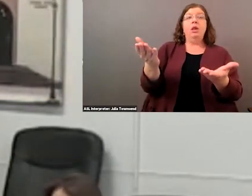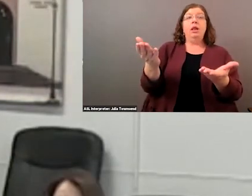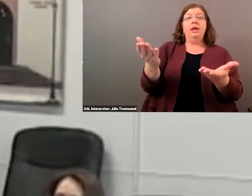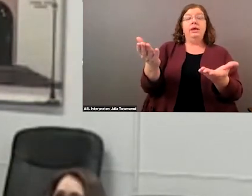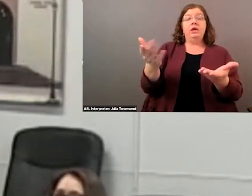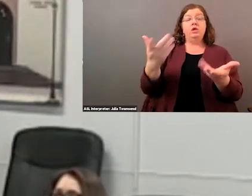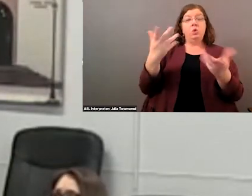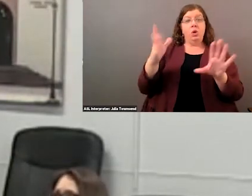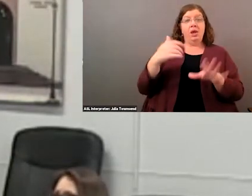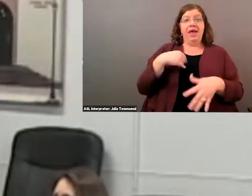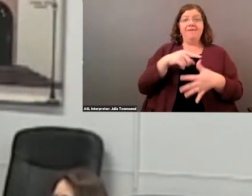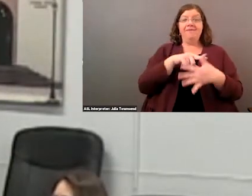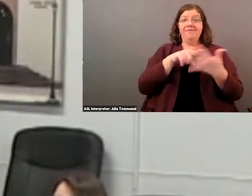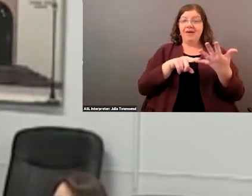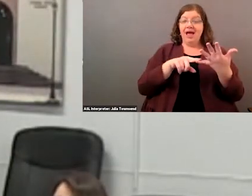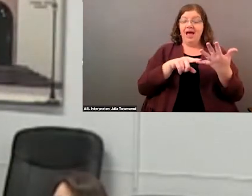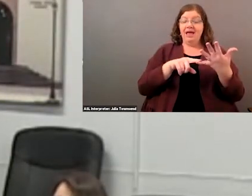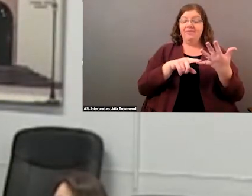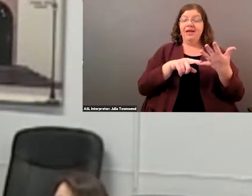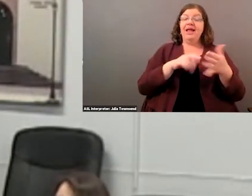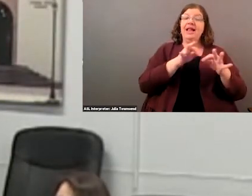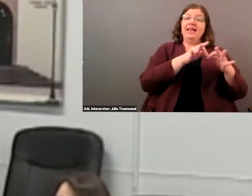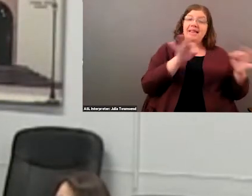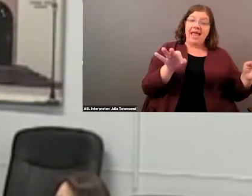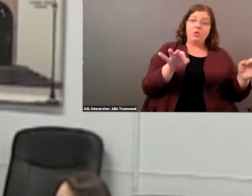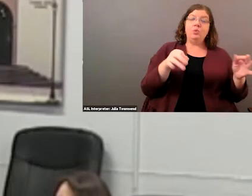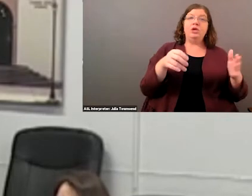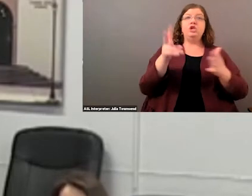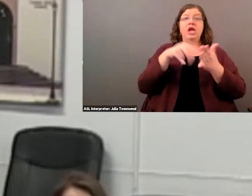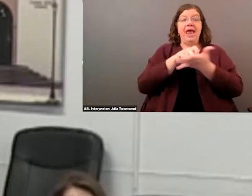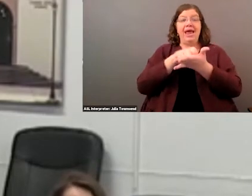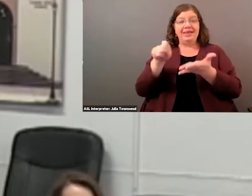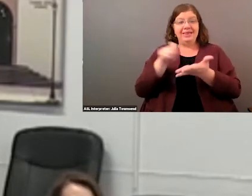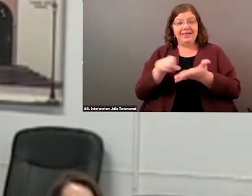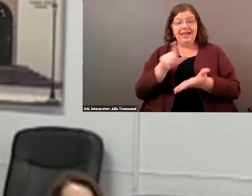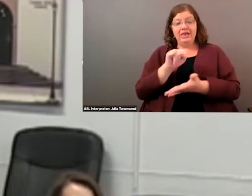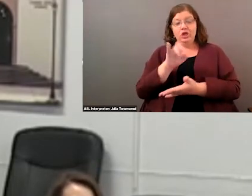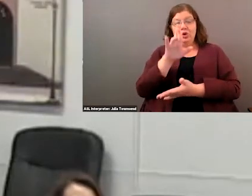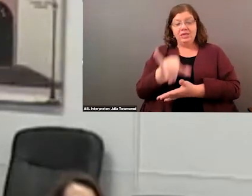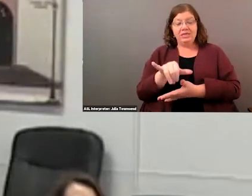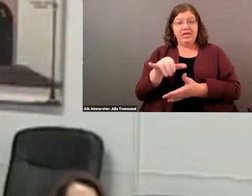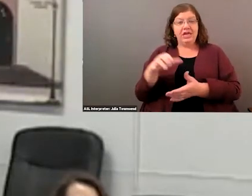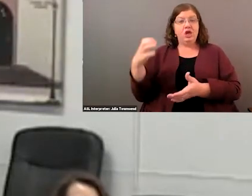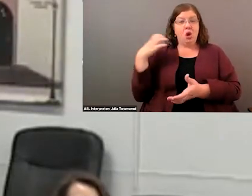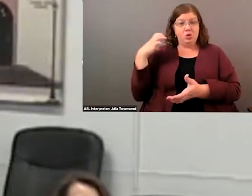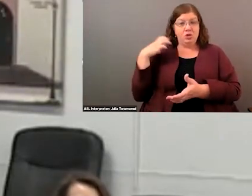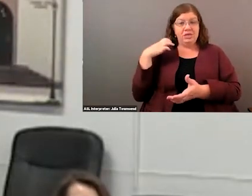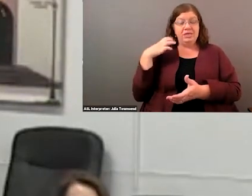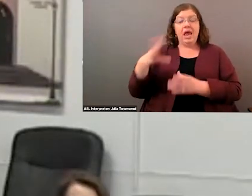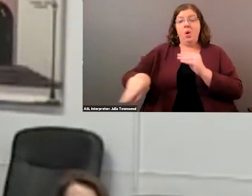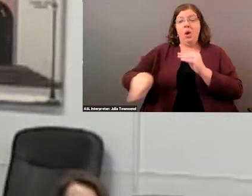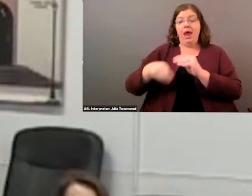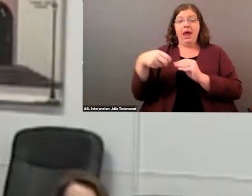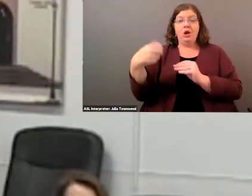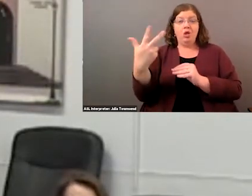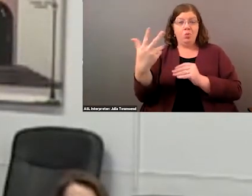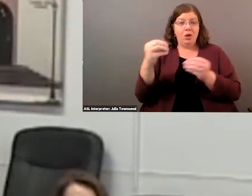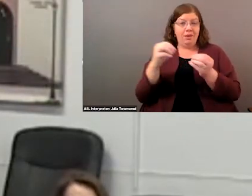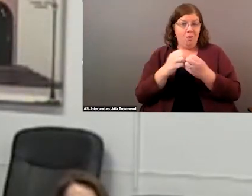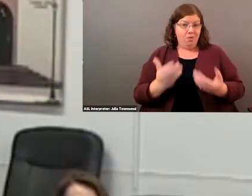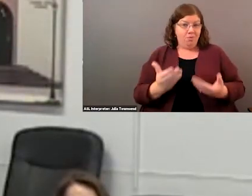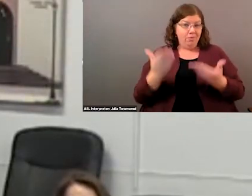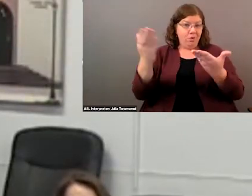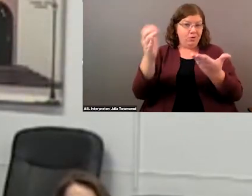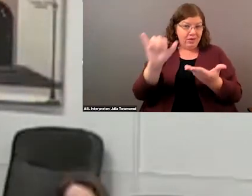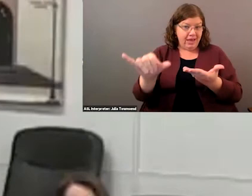a proposal to add an additional 3. And again, that is to allow for one person to be on a site as that